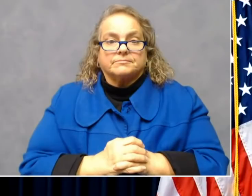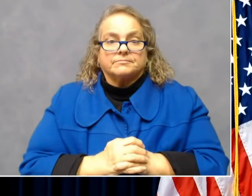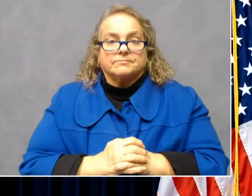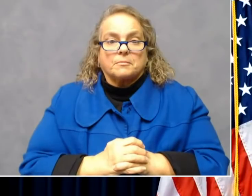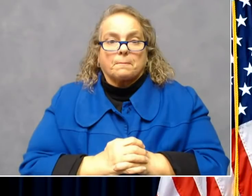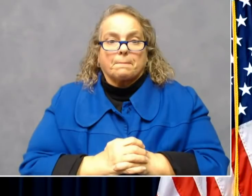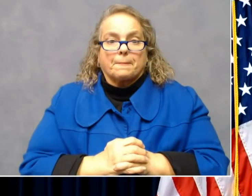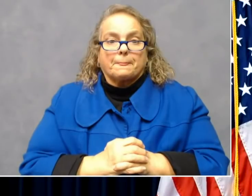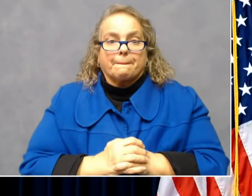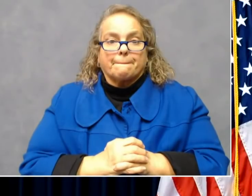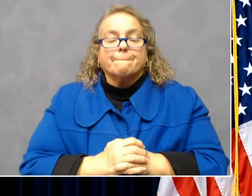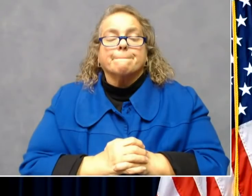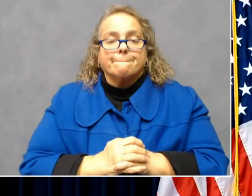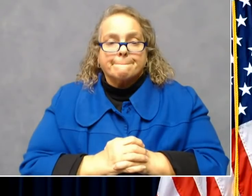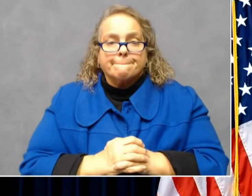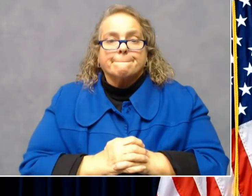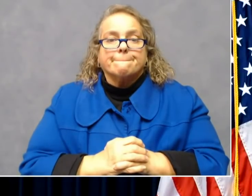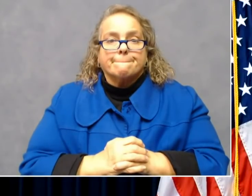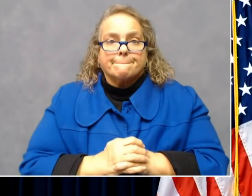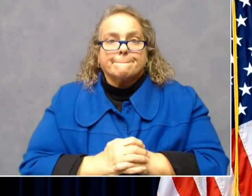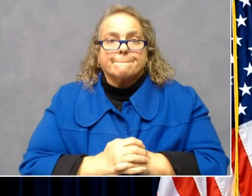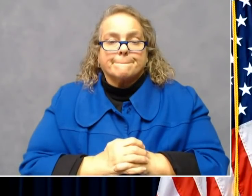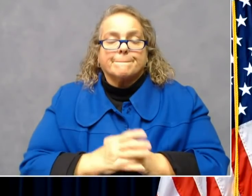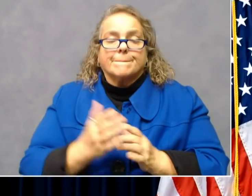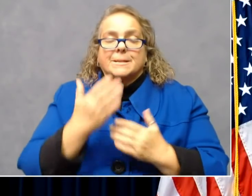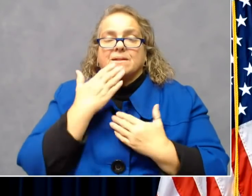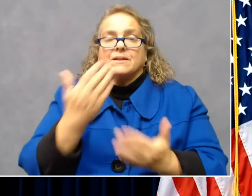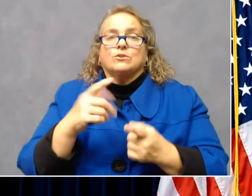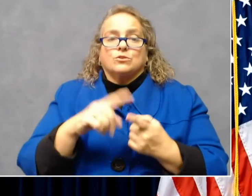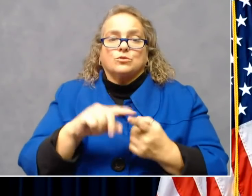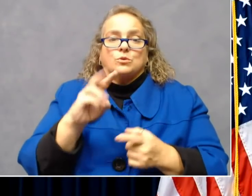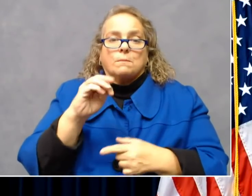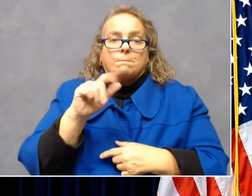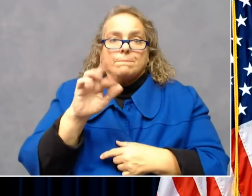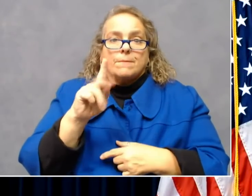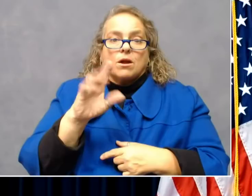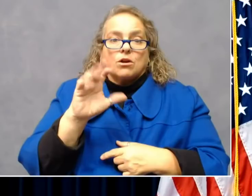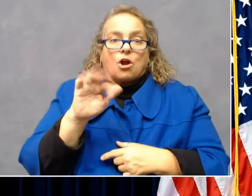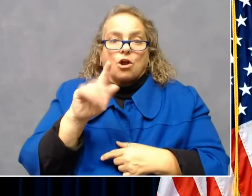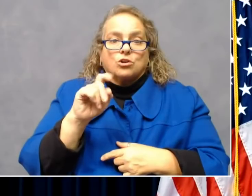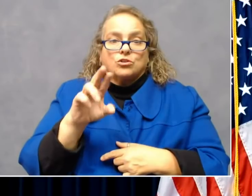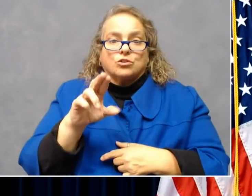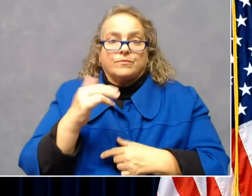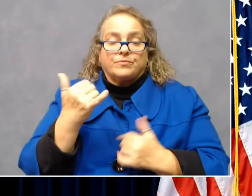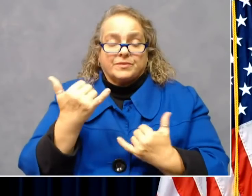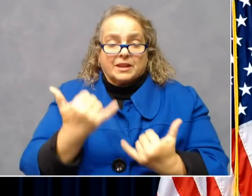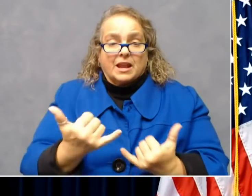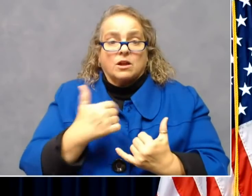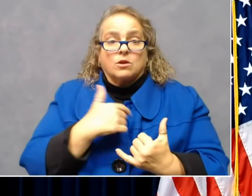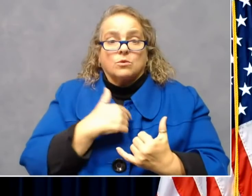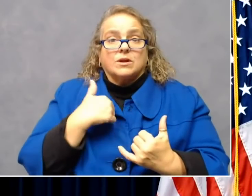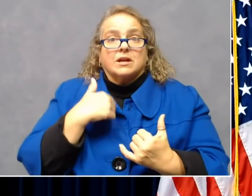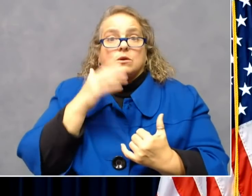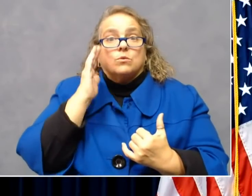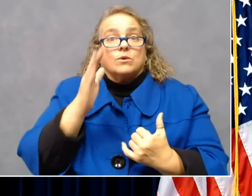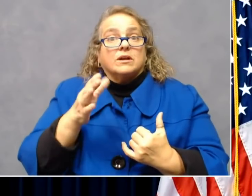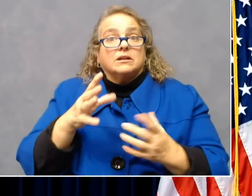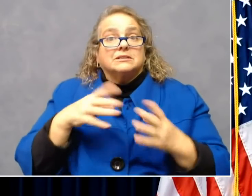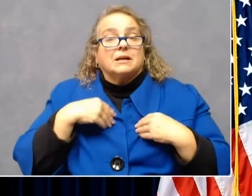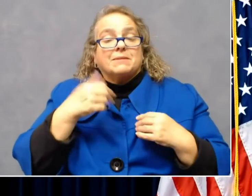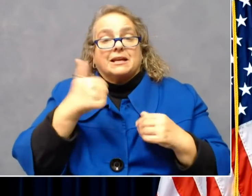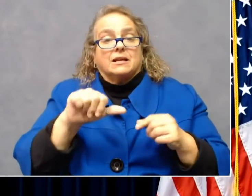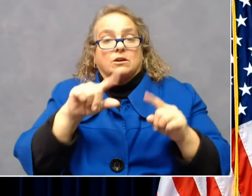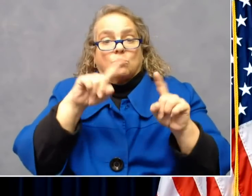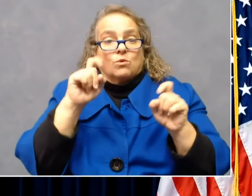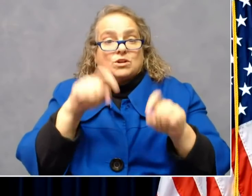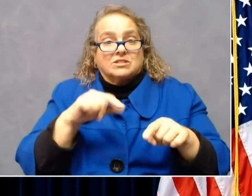All right, thank you to Mark Carter. We are going to move into questions. I've got some written questions,